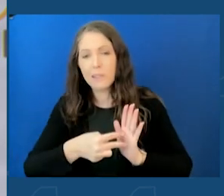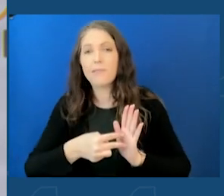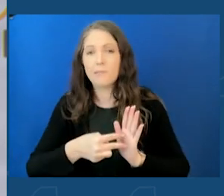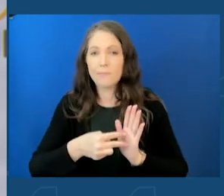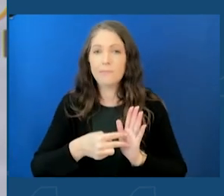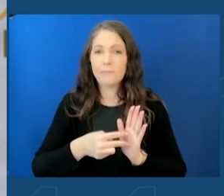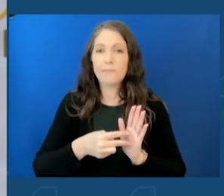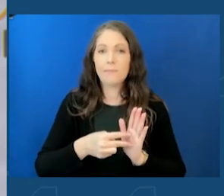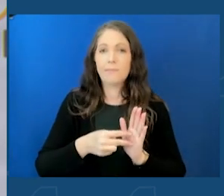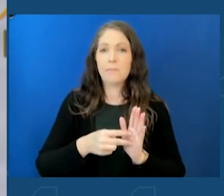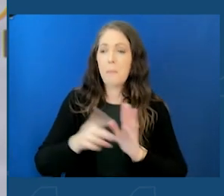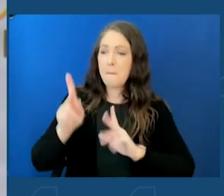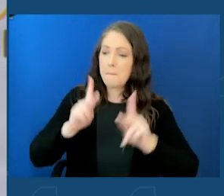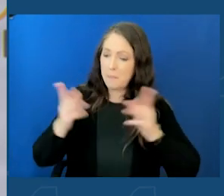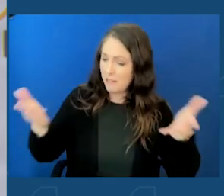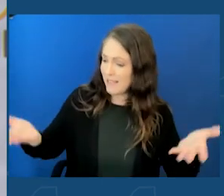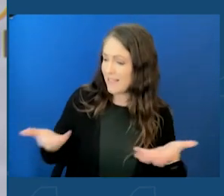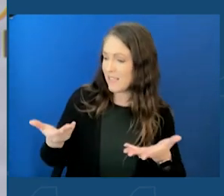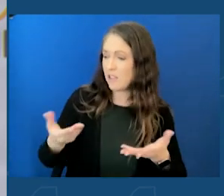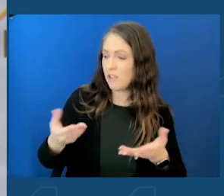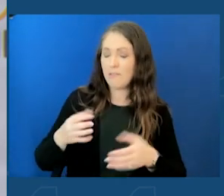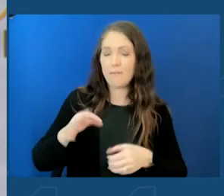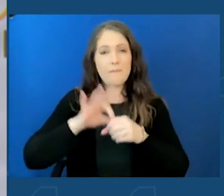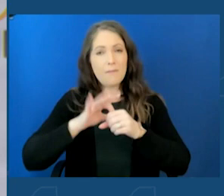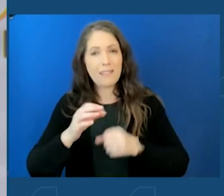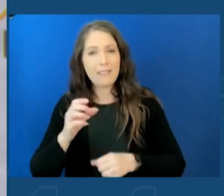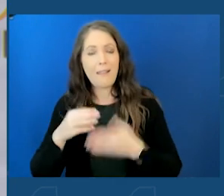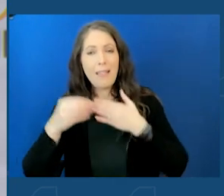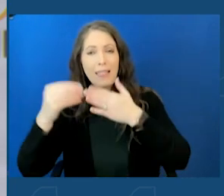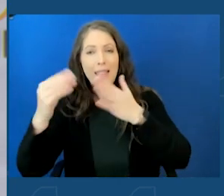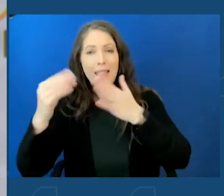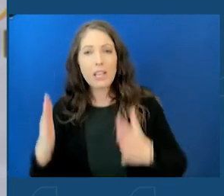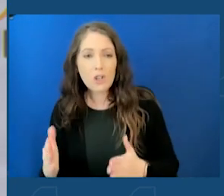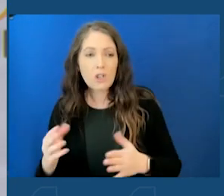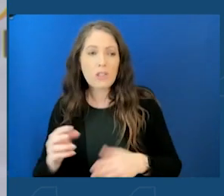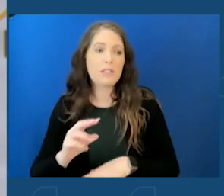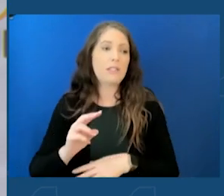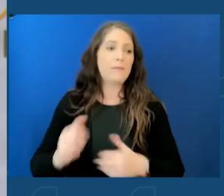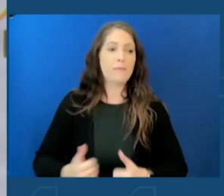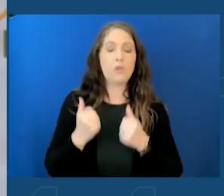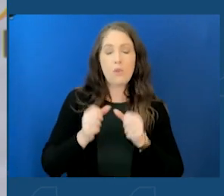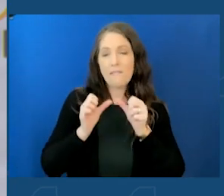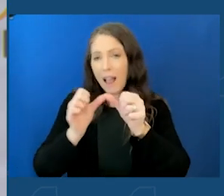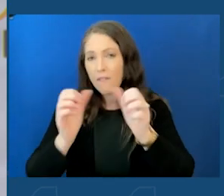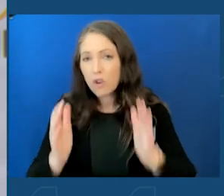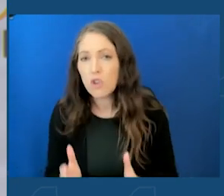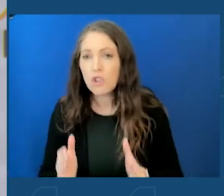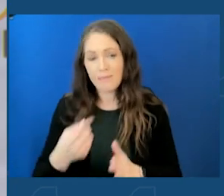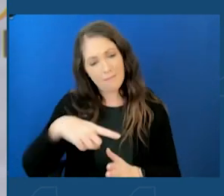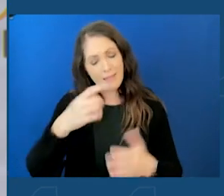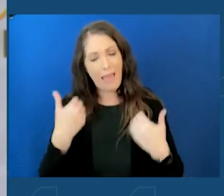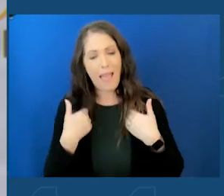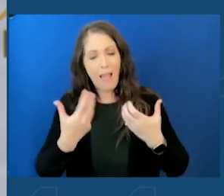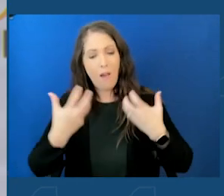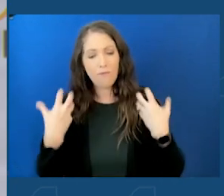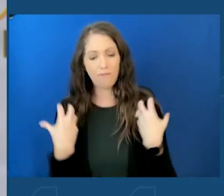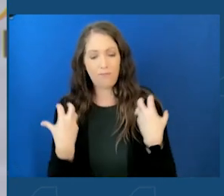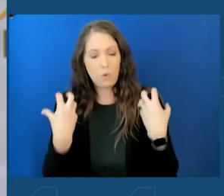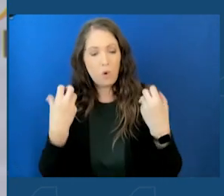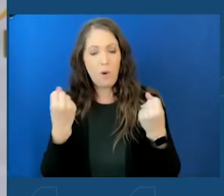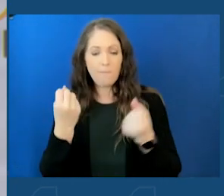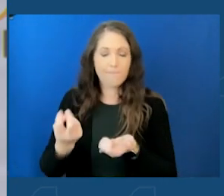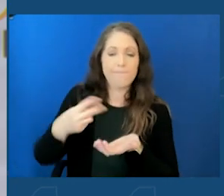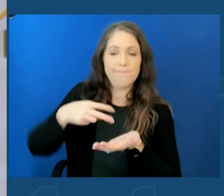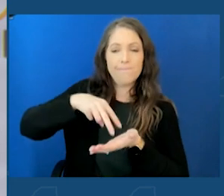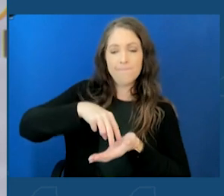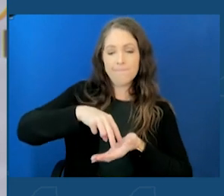can convey. Our elected leaders, the providers, the survivors themselves, who have the courage to get up and face another day after what they've witnessed